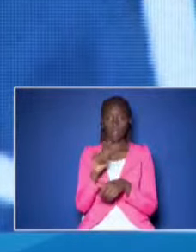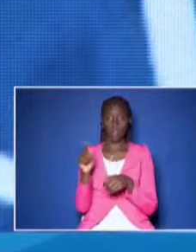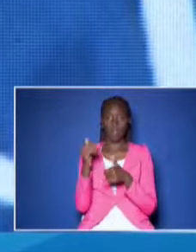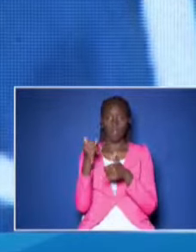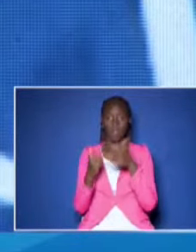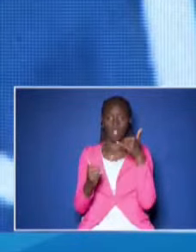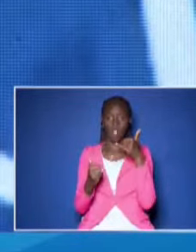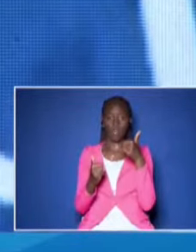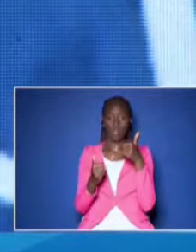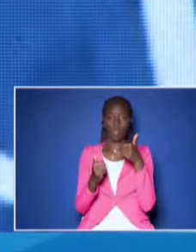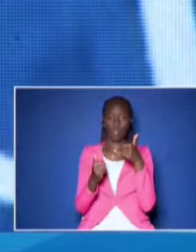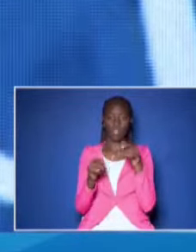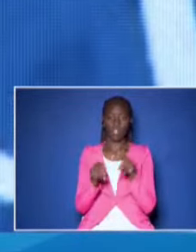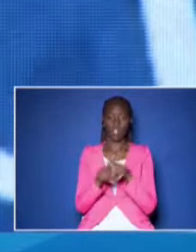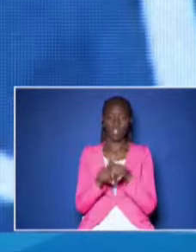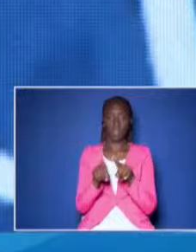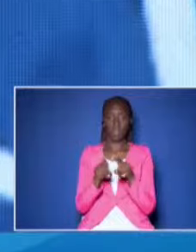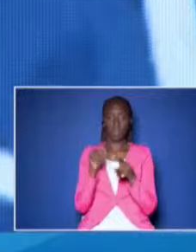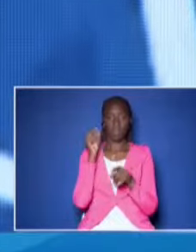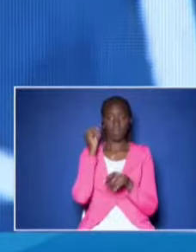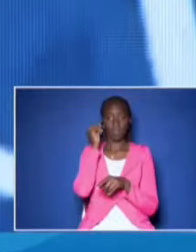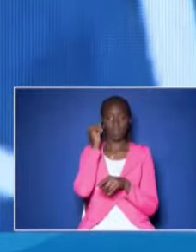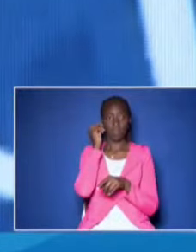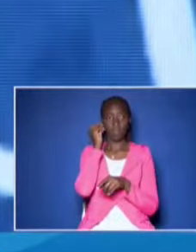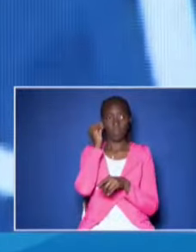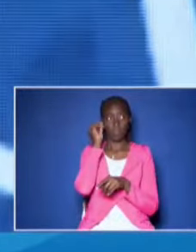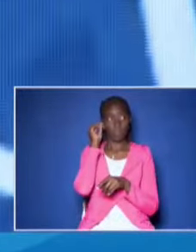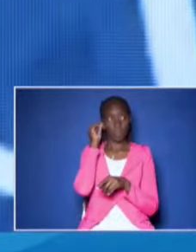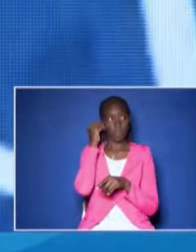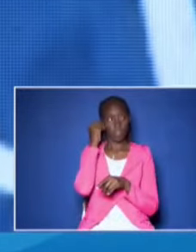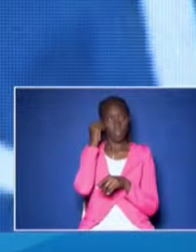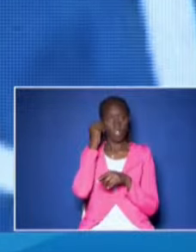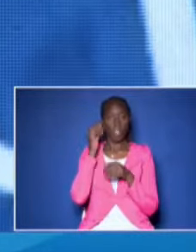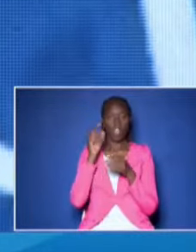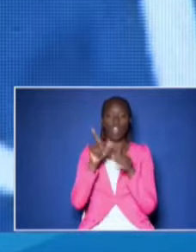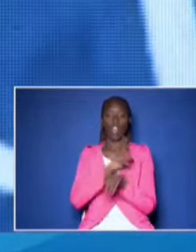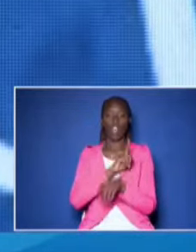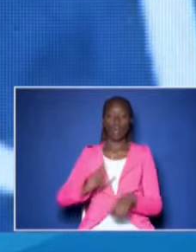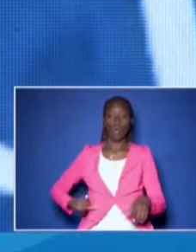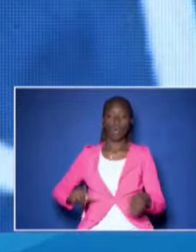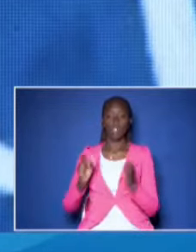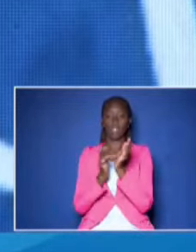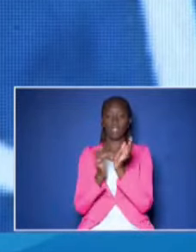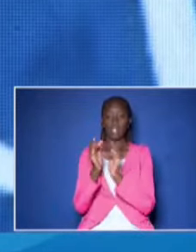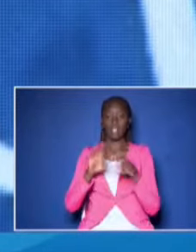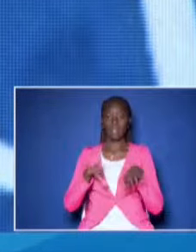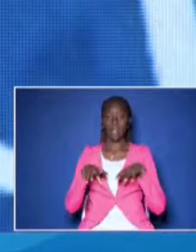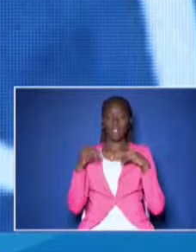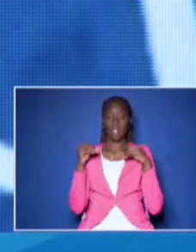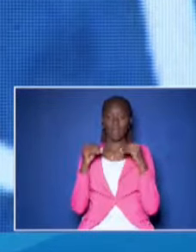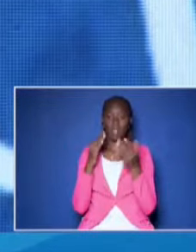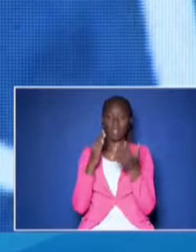Revelation the Lord Jesus accepted the absolute truth and authority of the